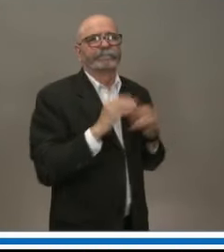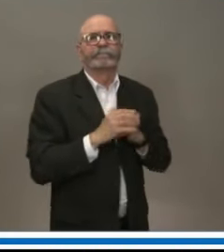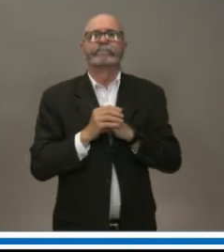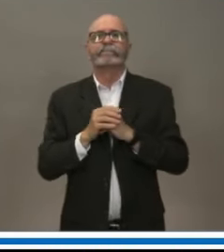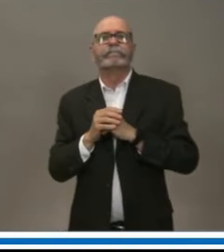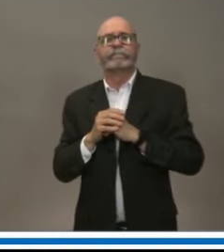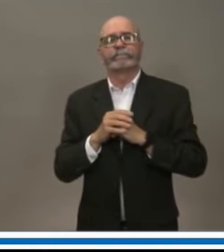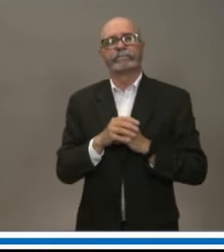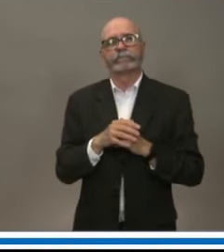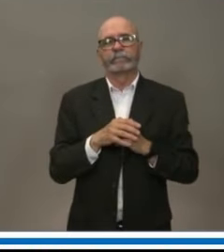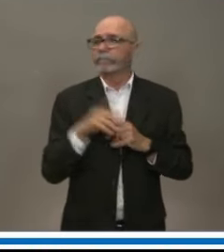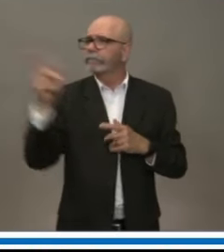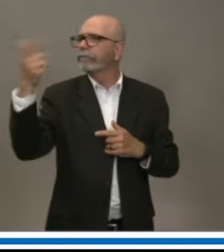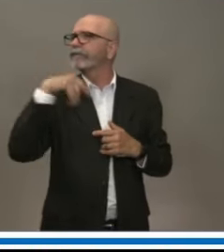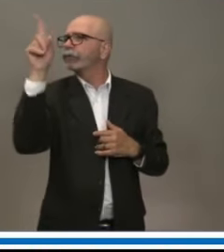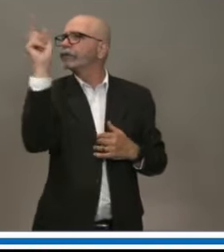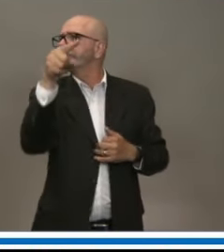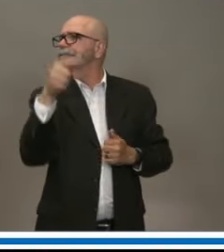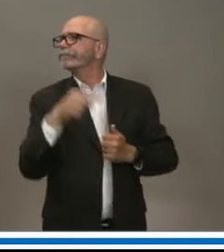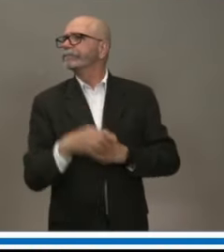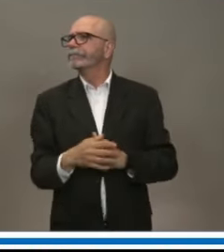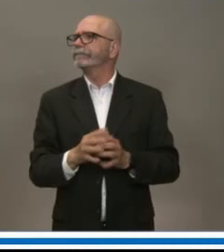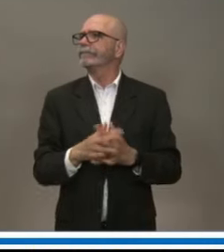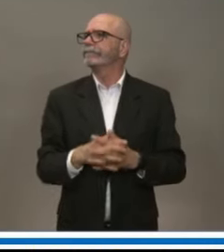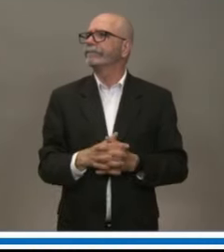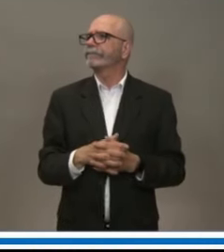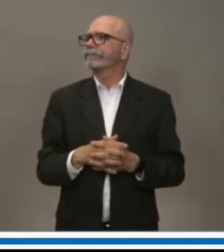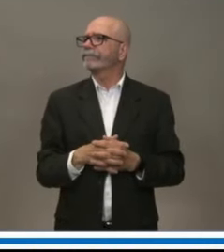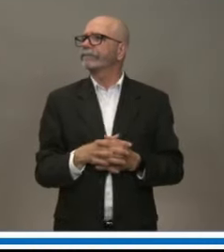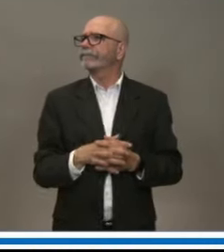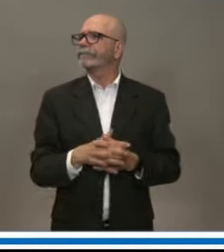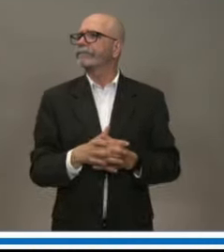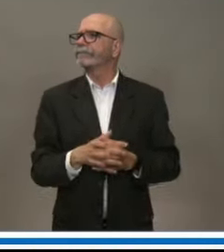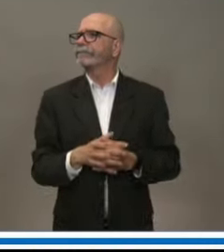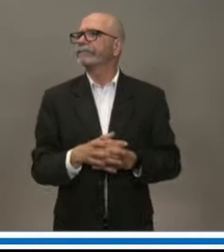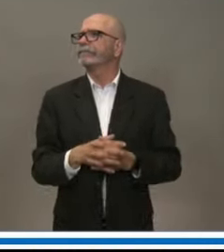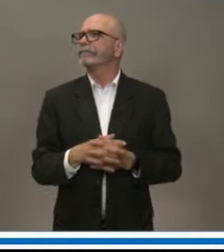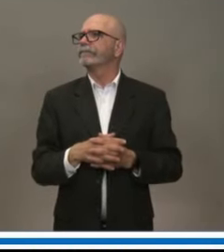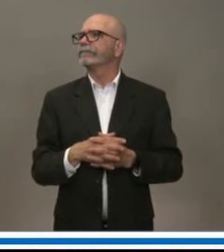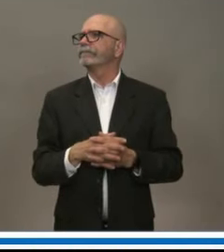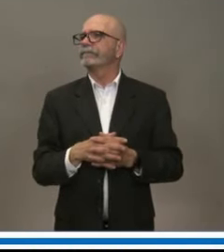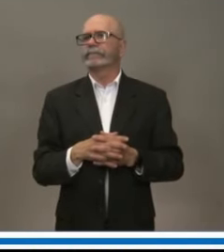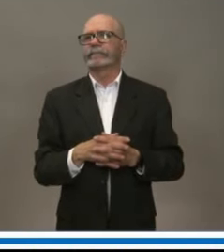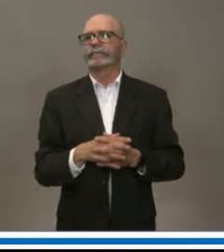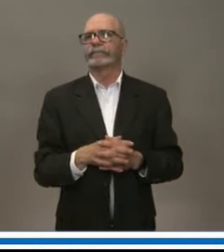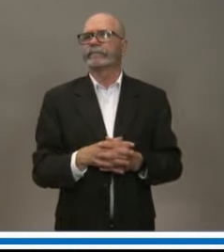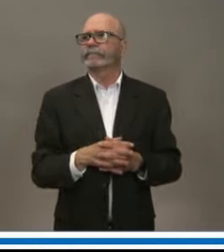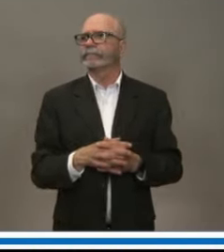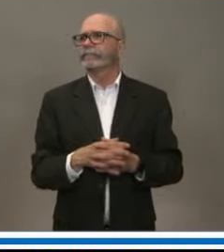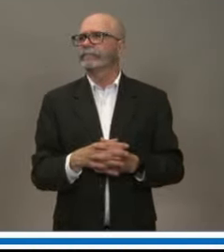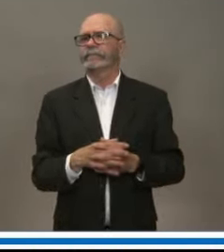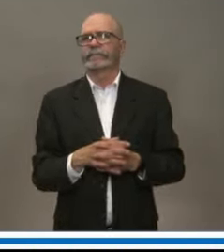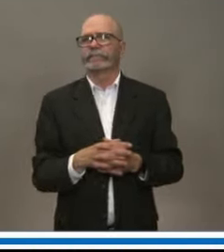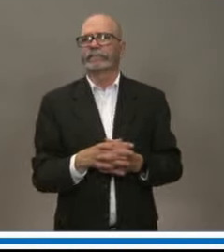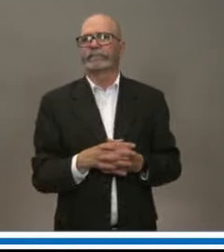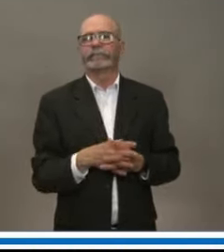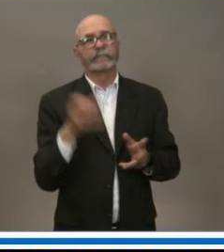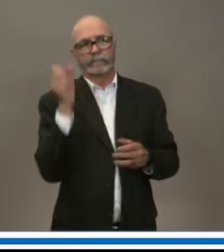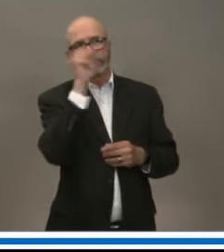Olivier. Sure, merci. My second question would be for you, Premier, as well.